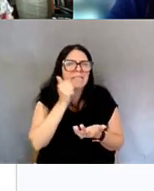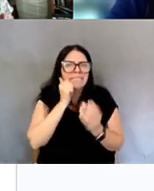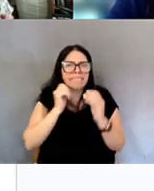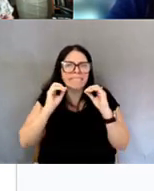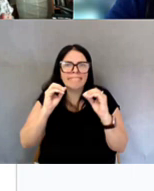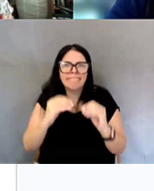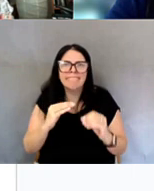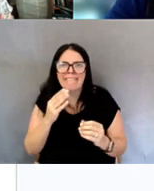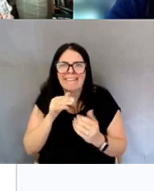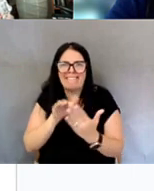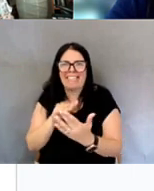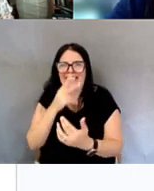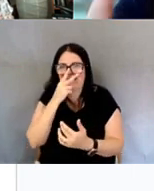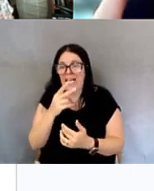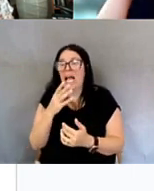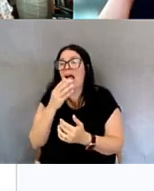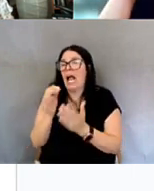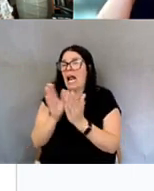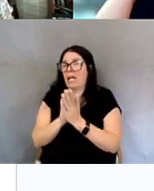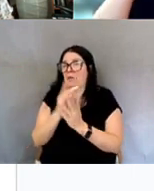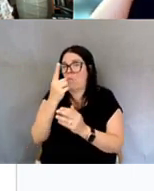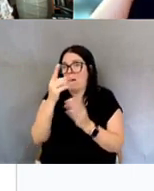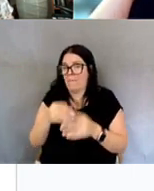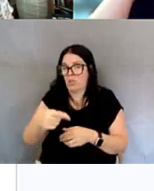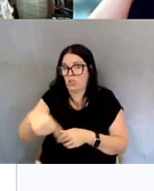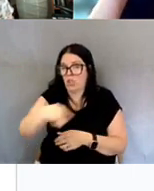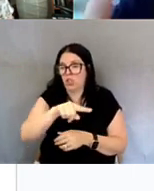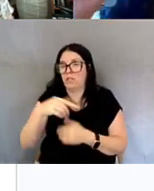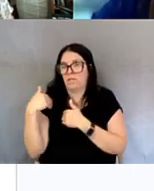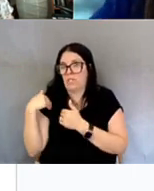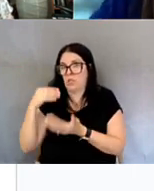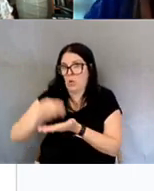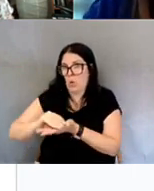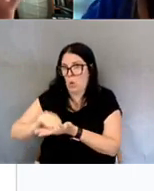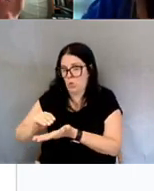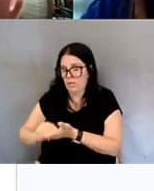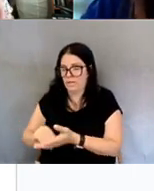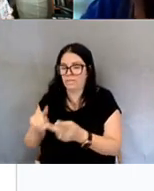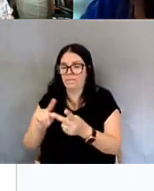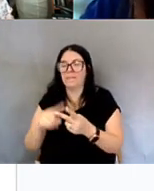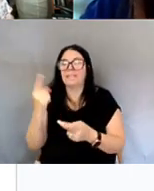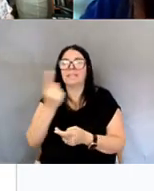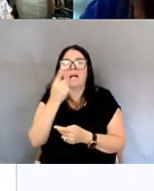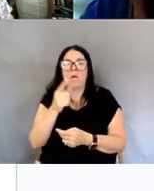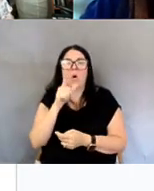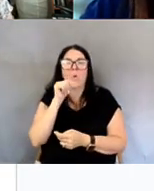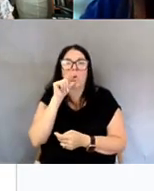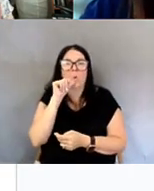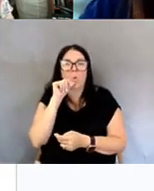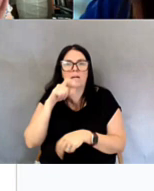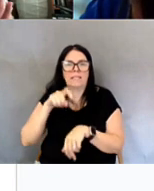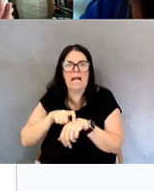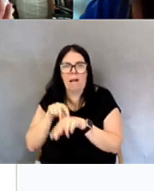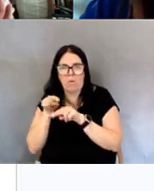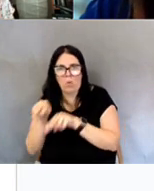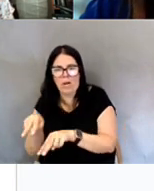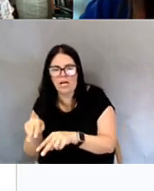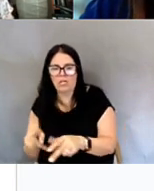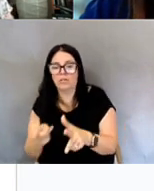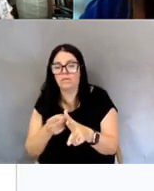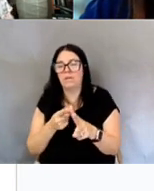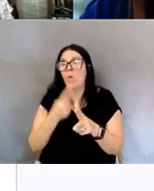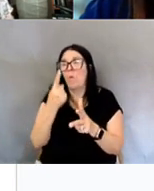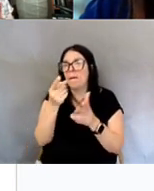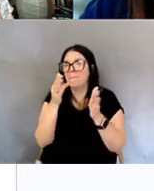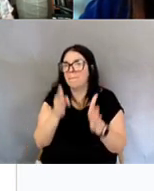pick a note taker, timekeeper, and someone to present after we come back. We'll give you around 15 minutes. And then within the document, there's